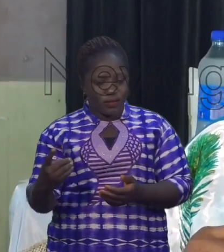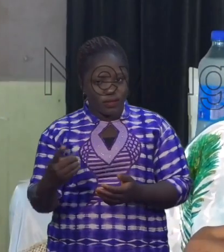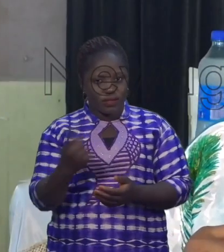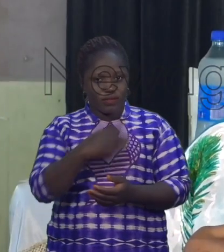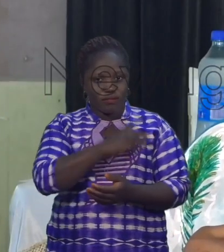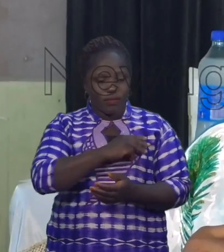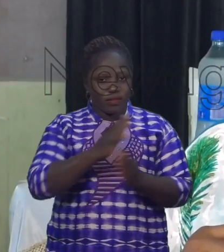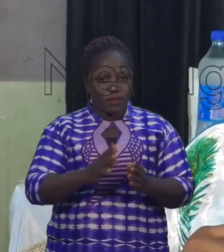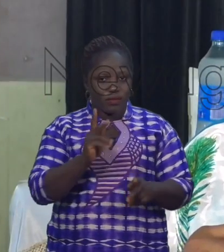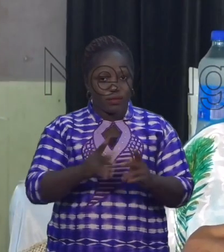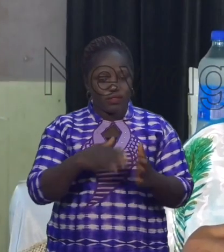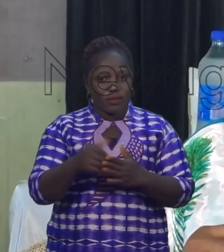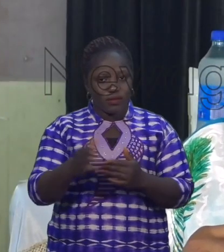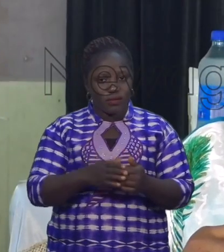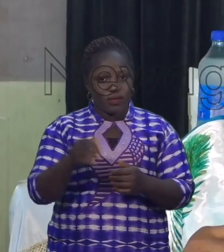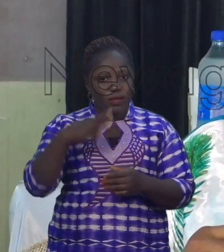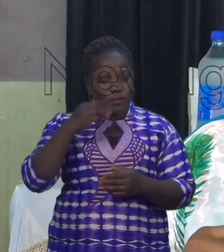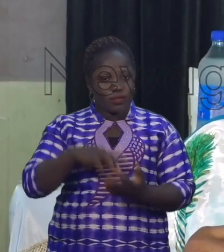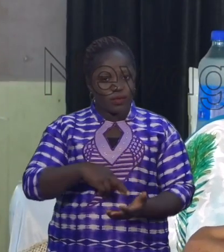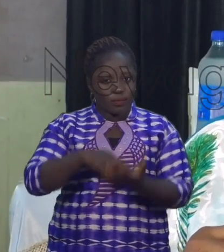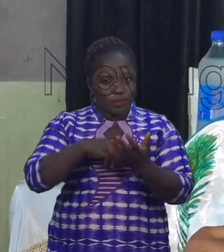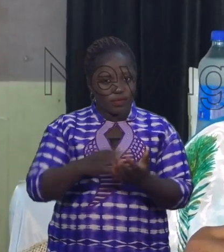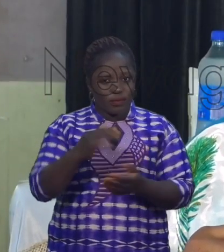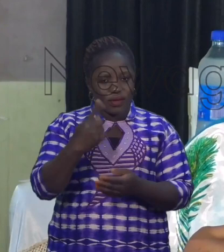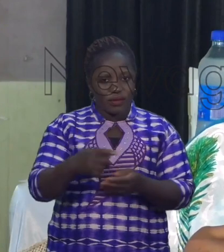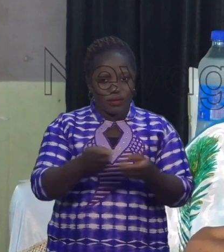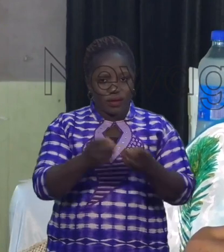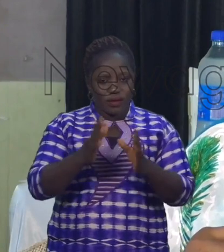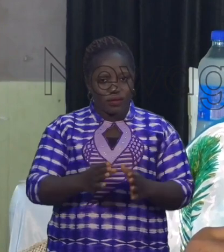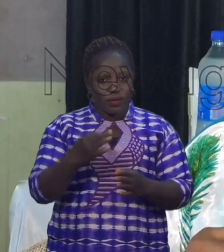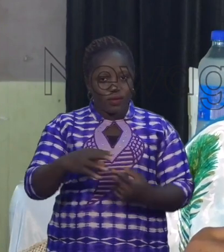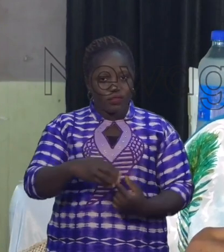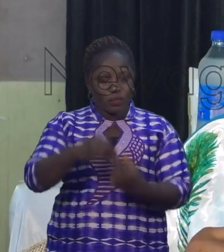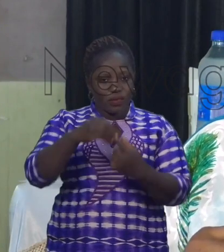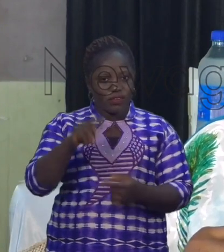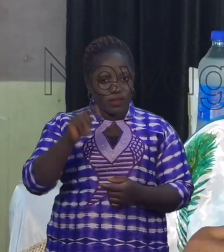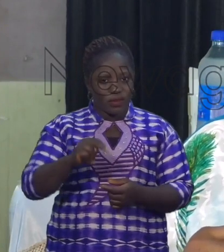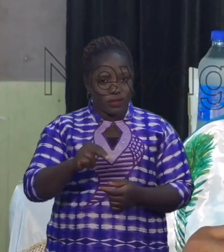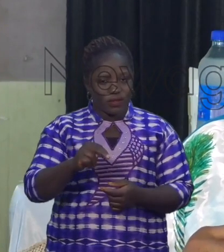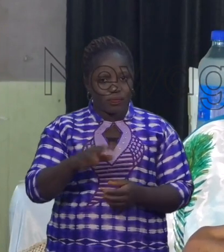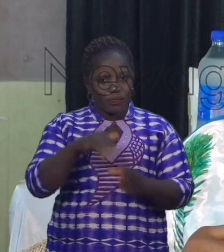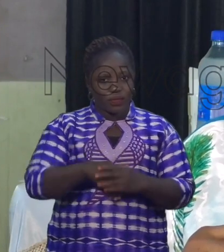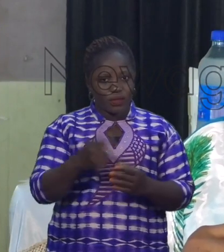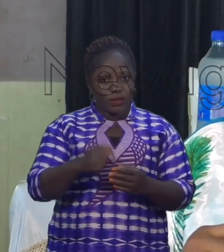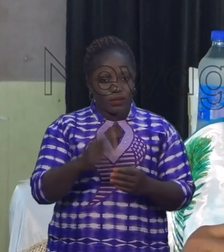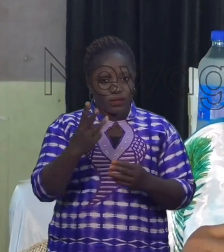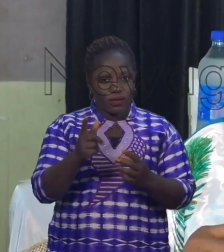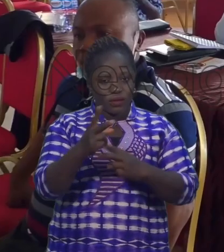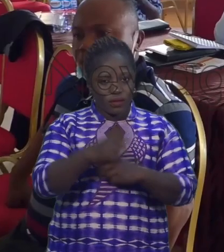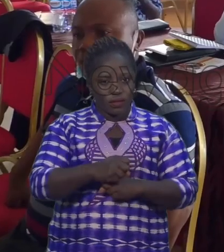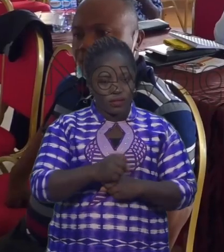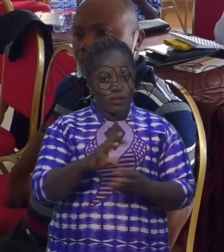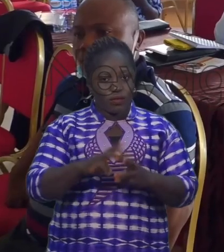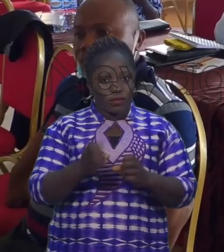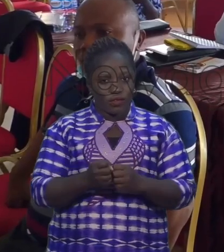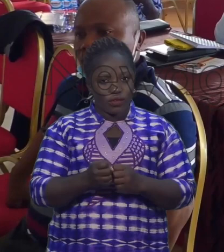Minister of Humanitarian Affairs, Haji Asadia Umar Farouk, was represented by the Director of Special Needs, Florence Nkechi Onwukwe.